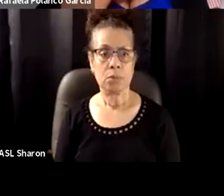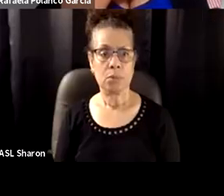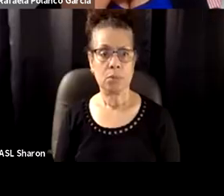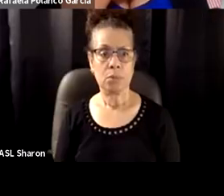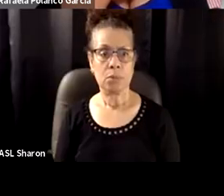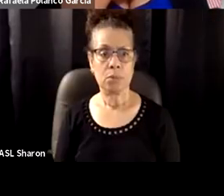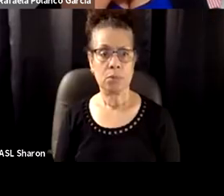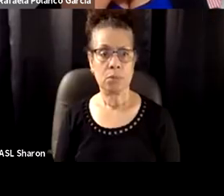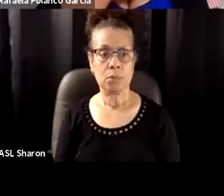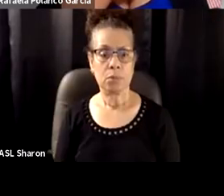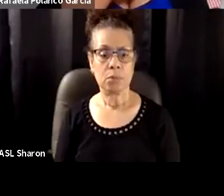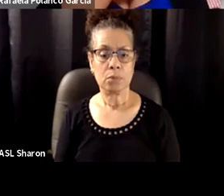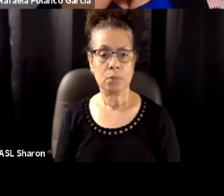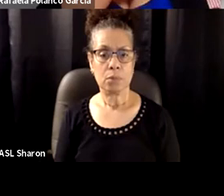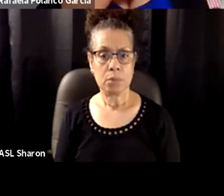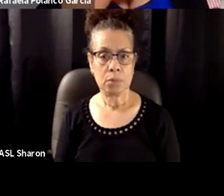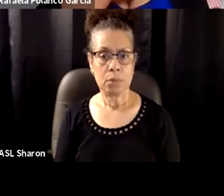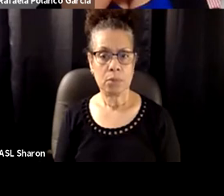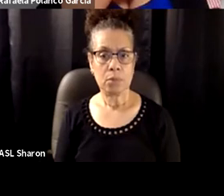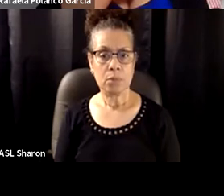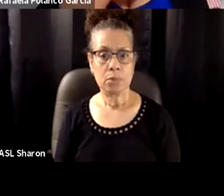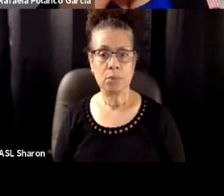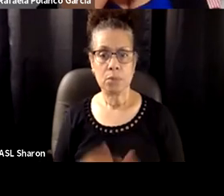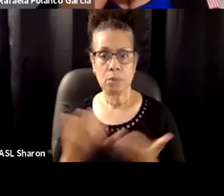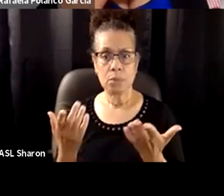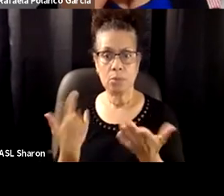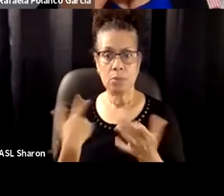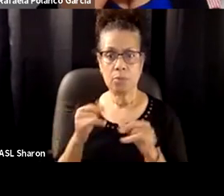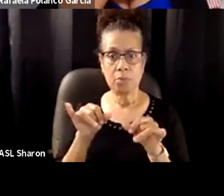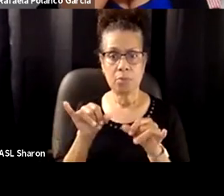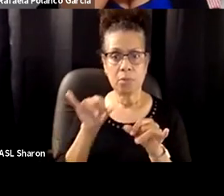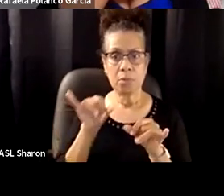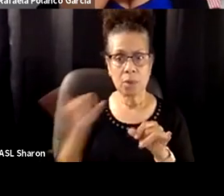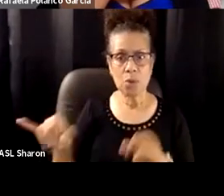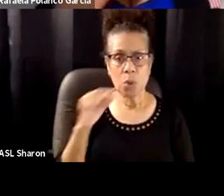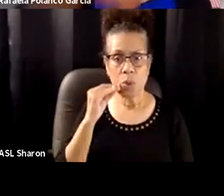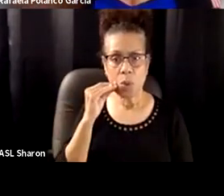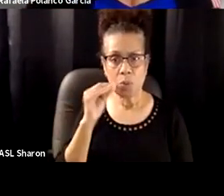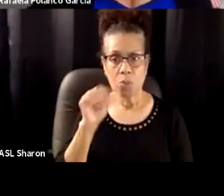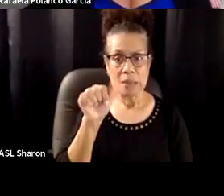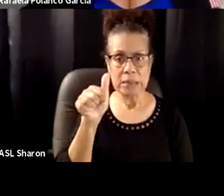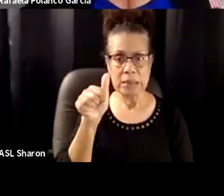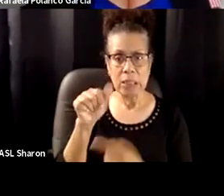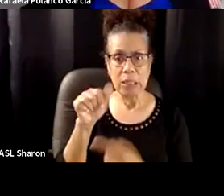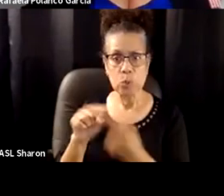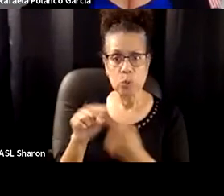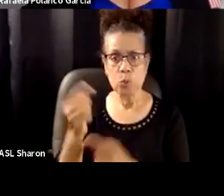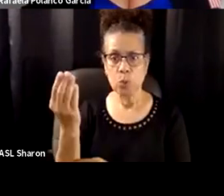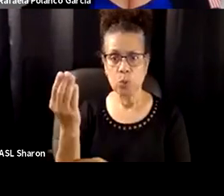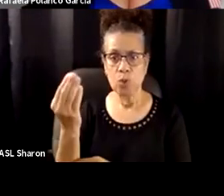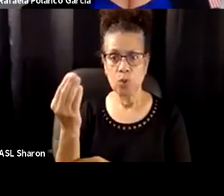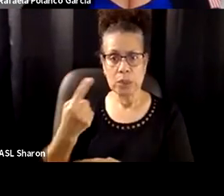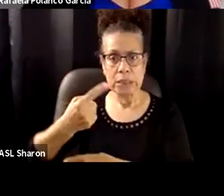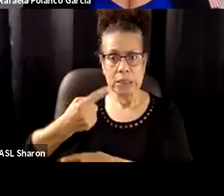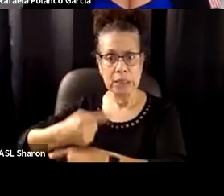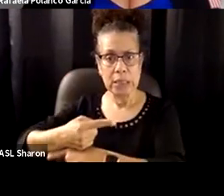because those 10 to 14 days of parenting i